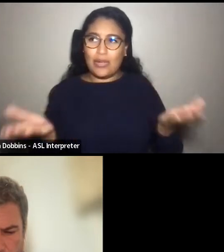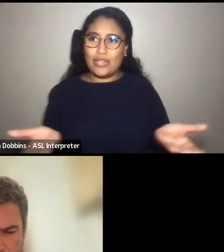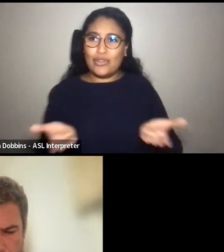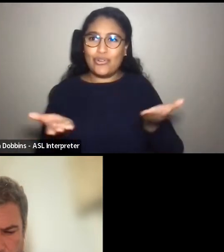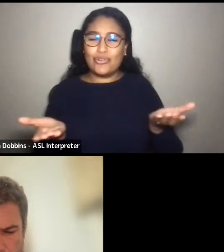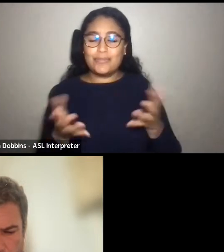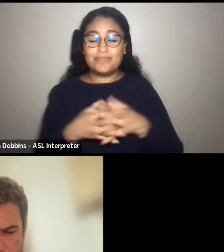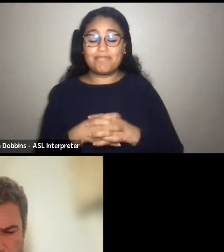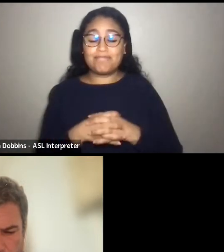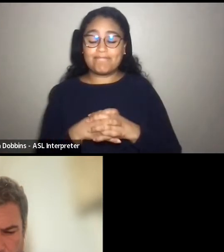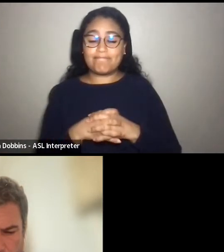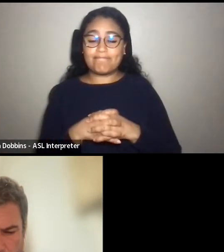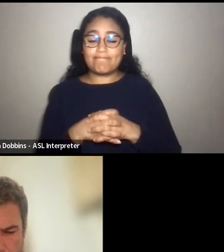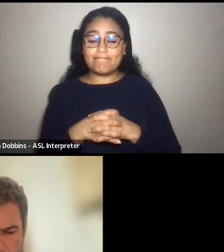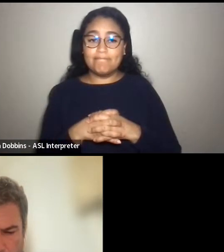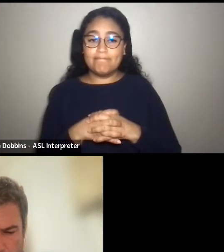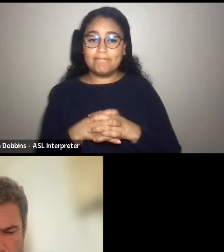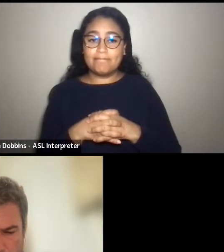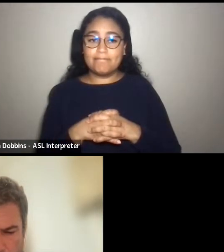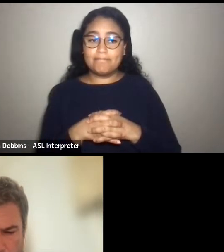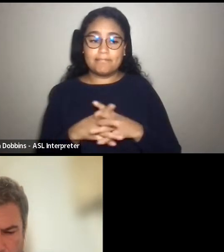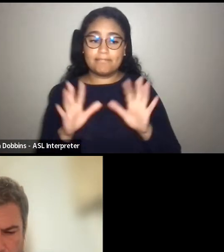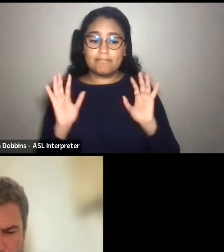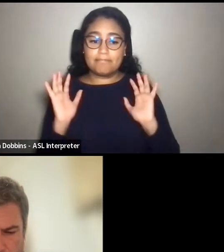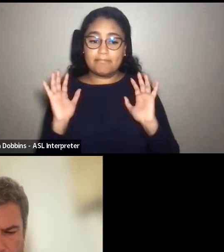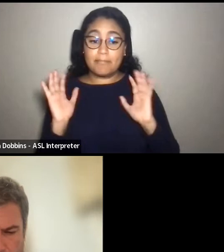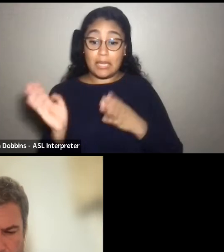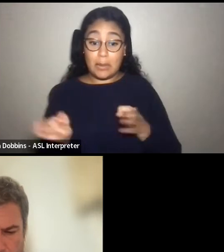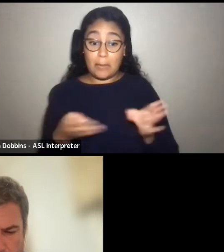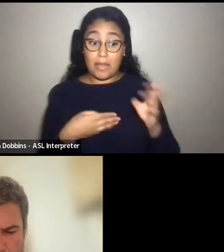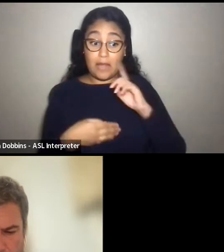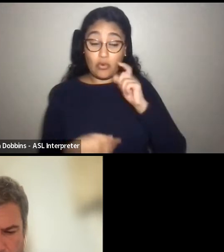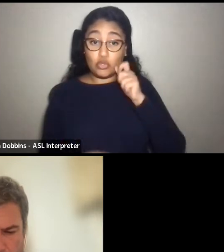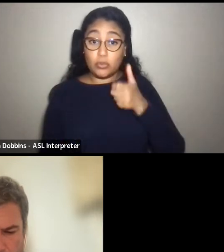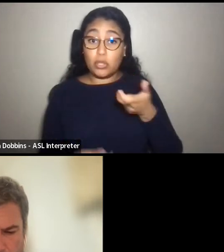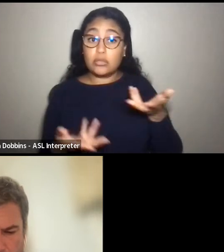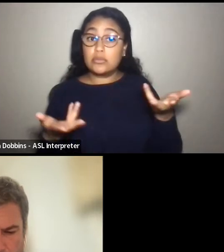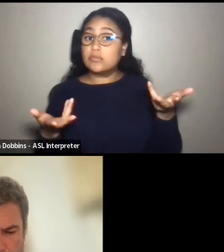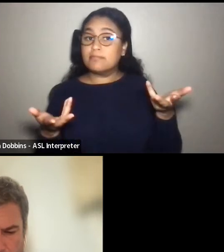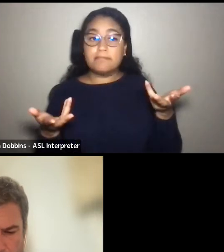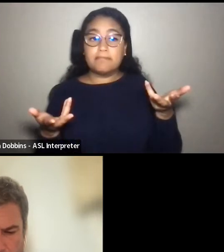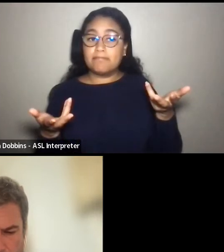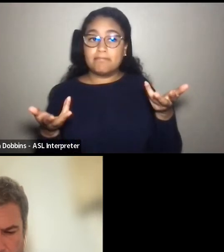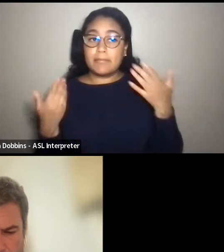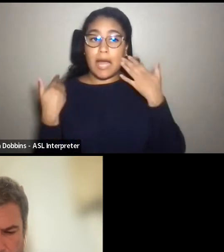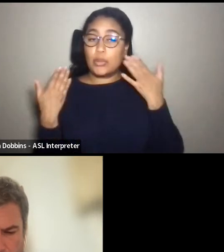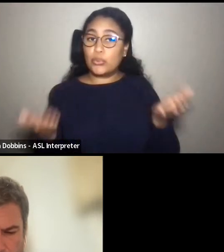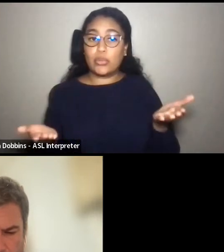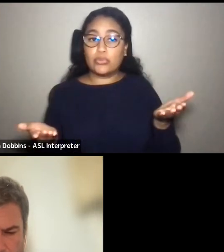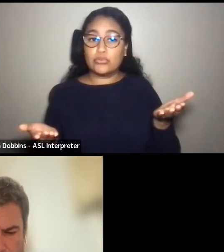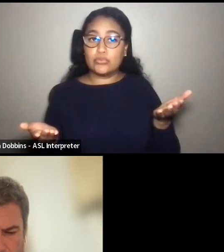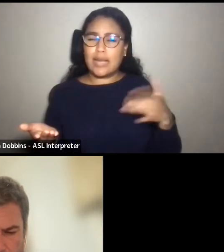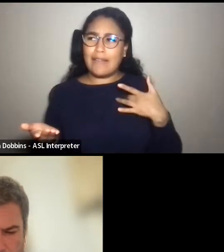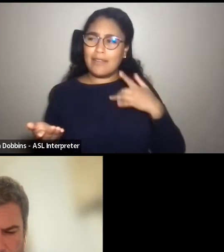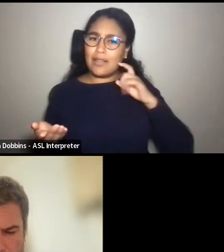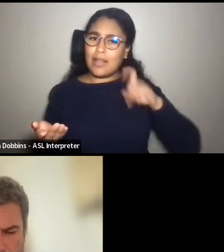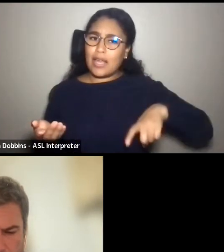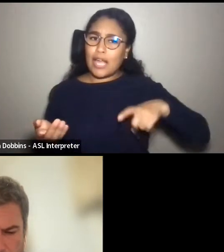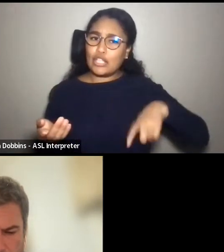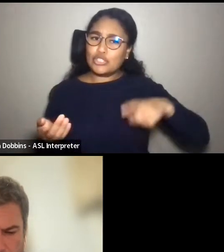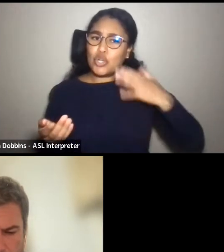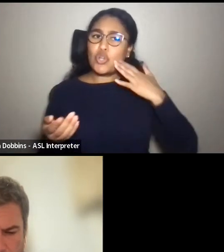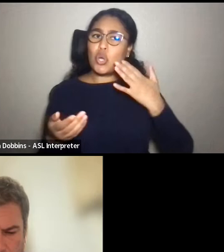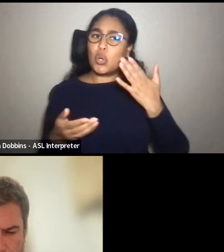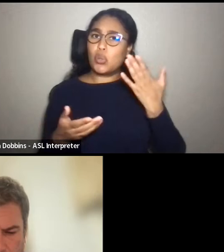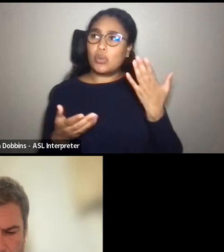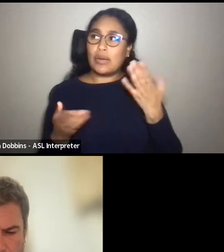I don't know what the plan is for tomorrow. And I really feel like I should. And I hope